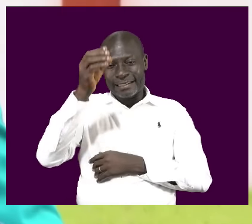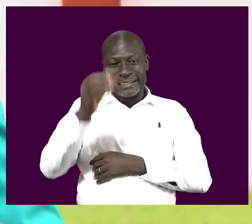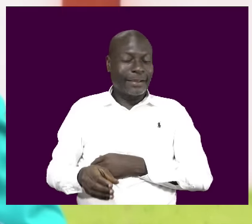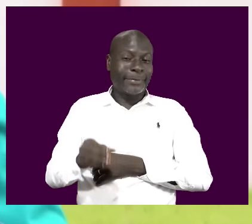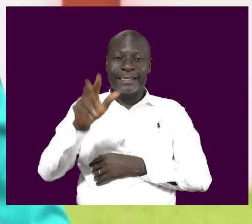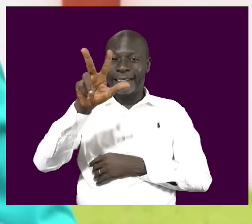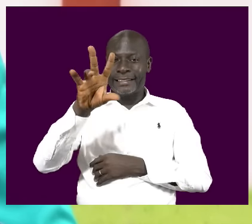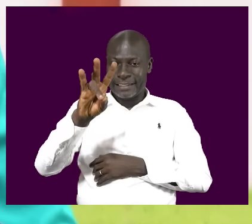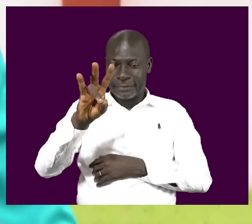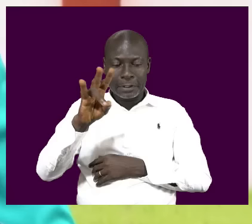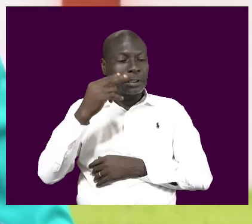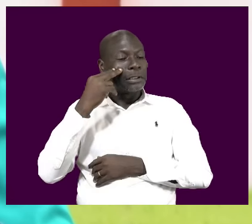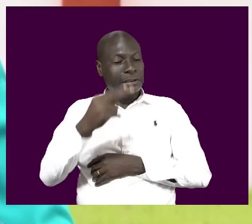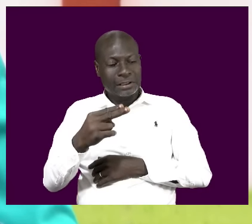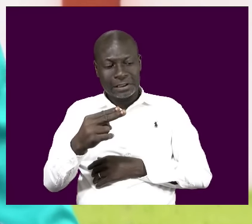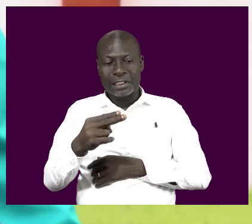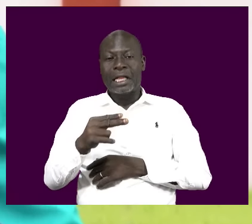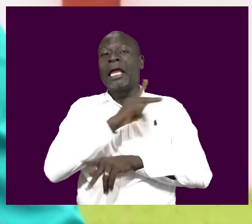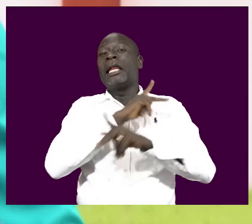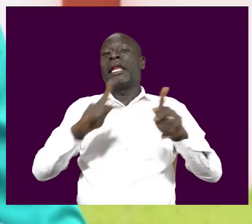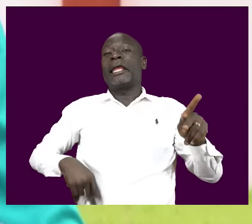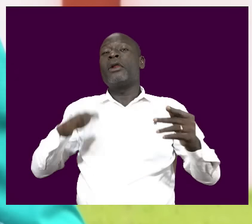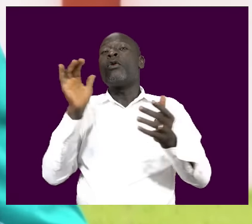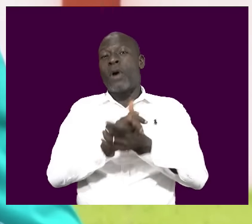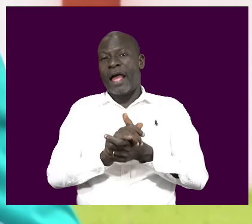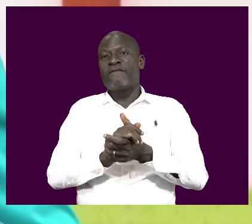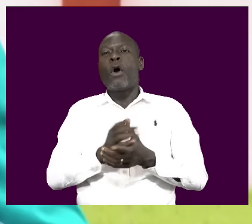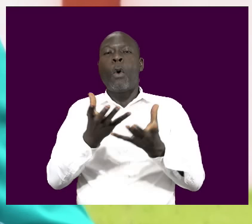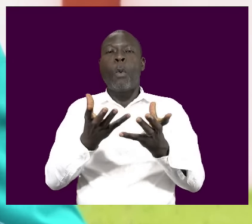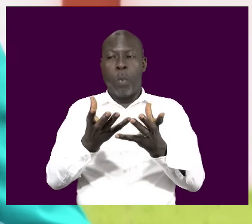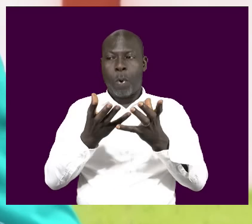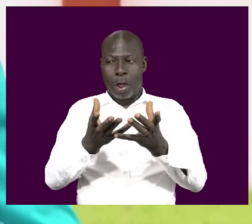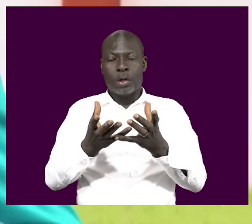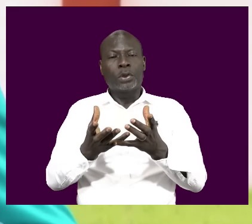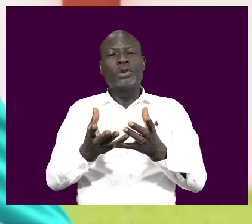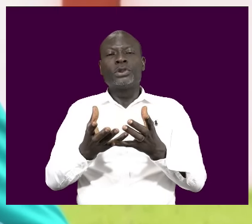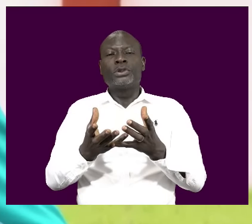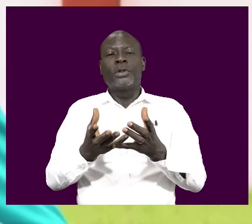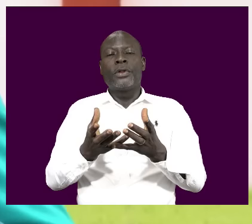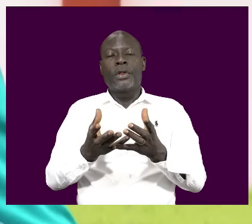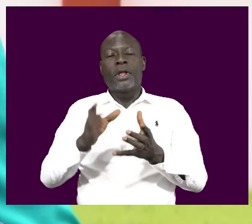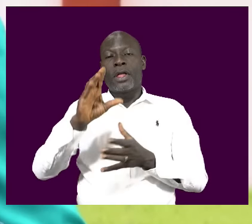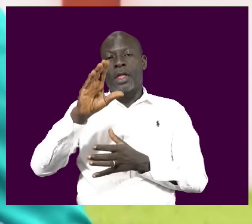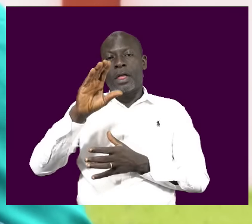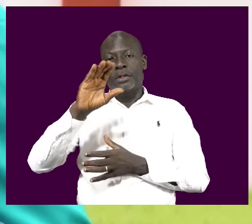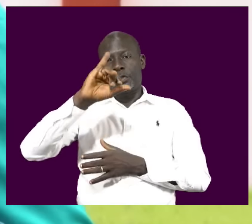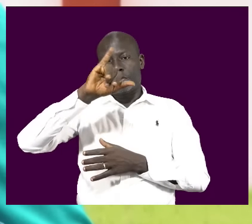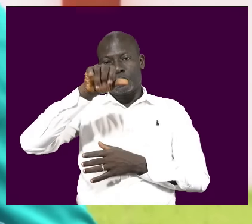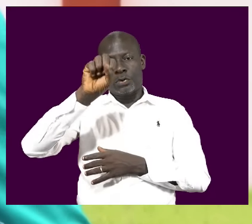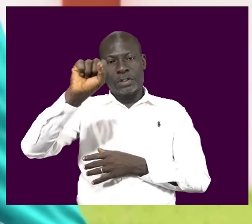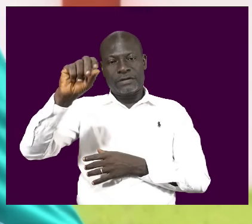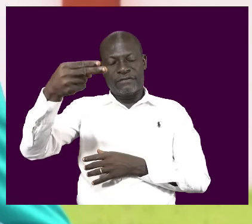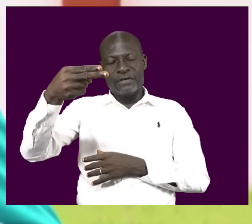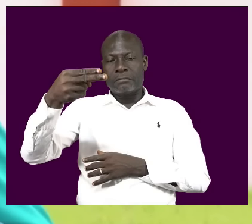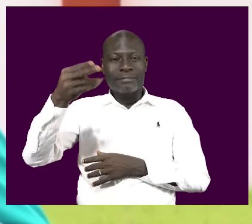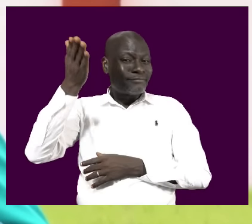ye, Potiphar, a year, no. And I want to fight a quail, be so say. Opasa enka Joseph Edenoda. Sabre no mu nipa no, they